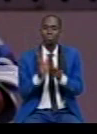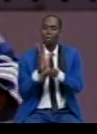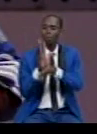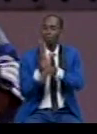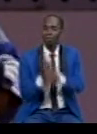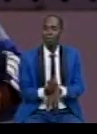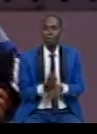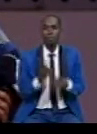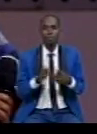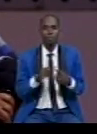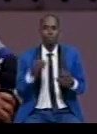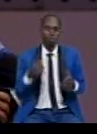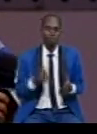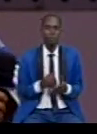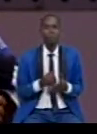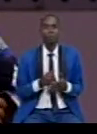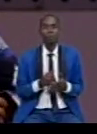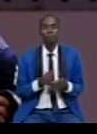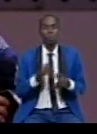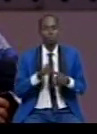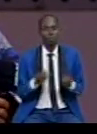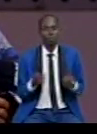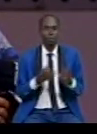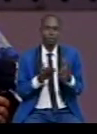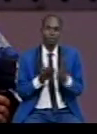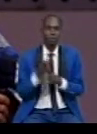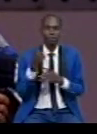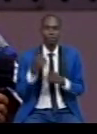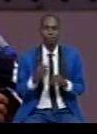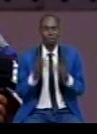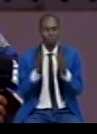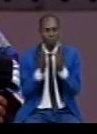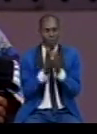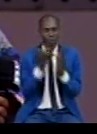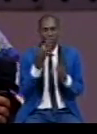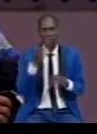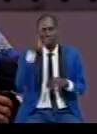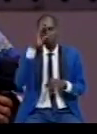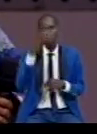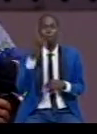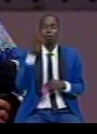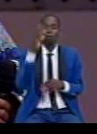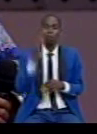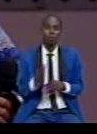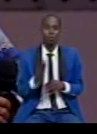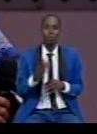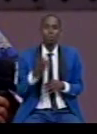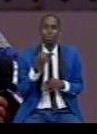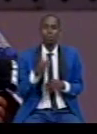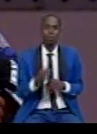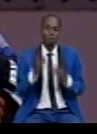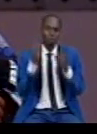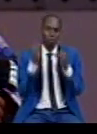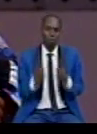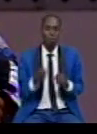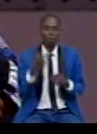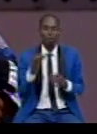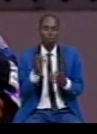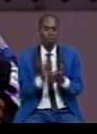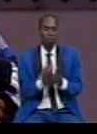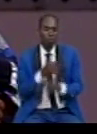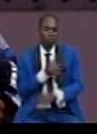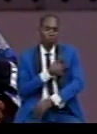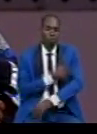and dependent on it. But through the power, through the prayer of the man of God, the power of the addiction was